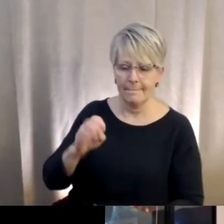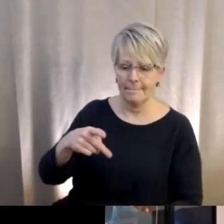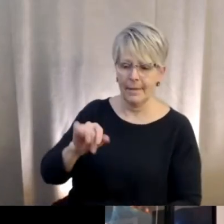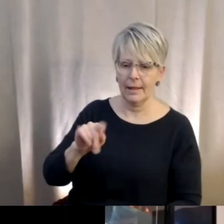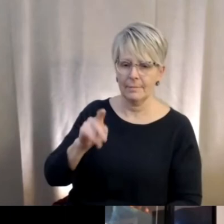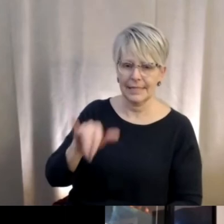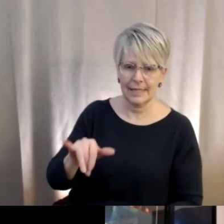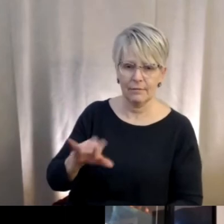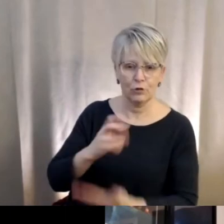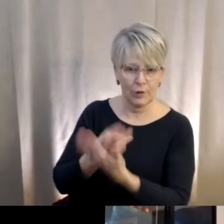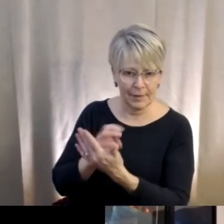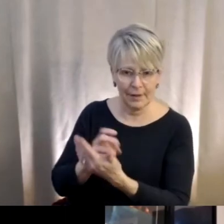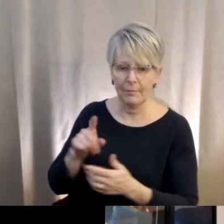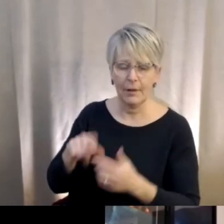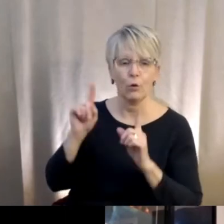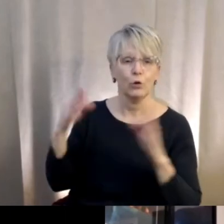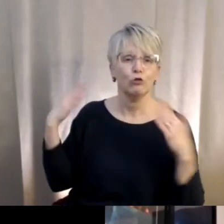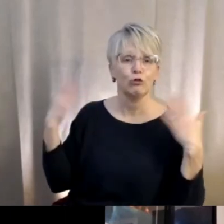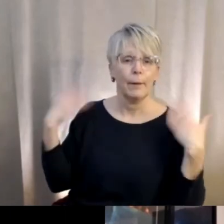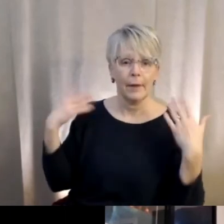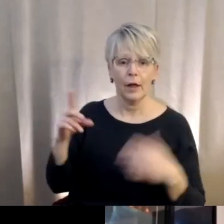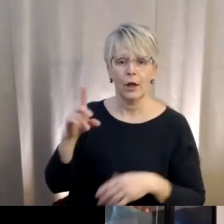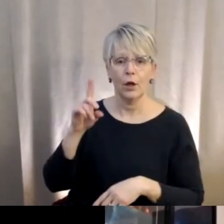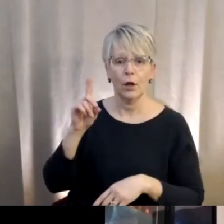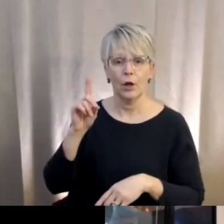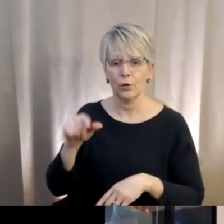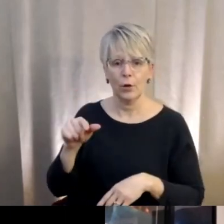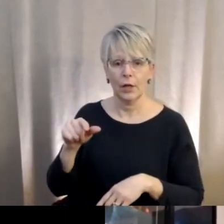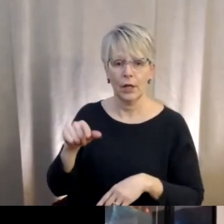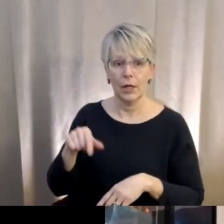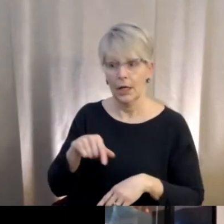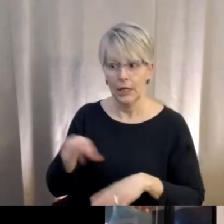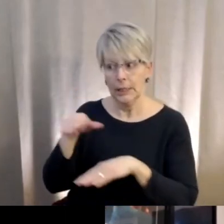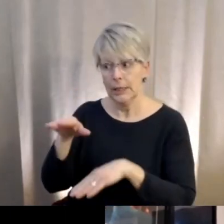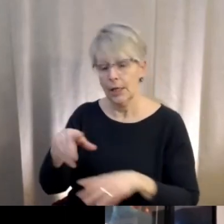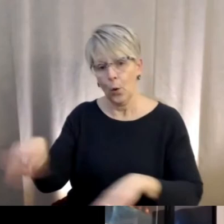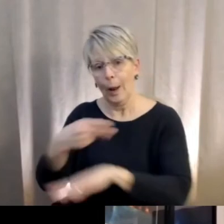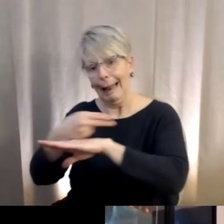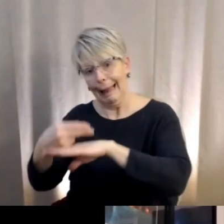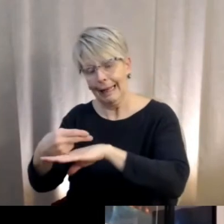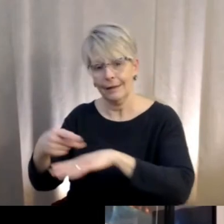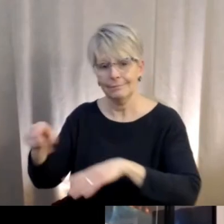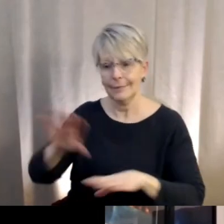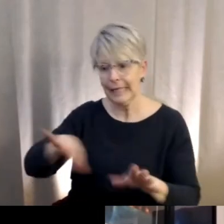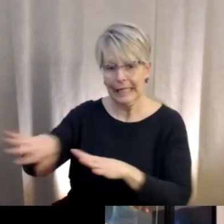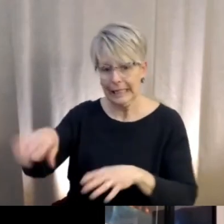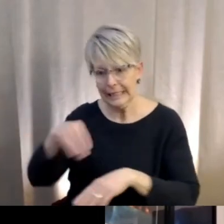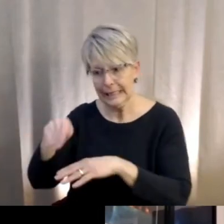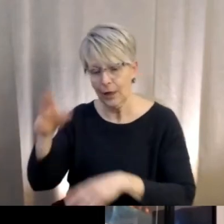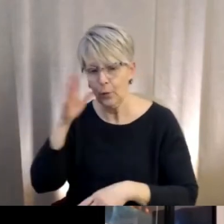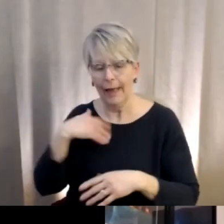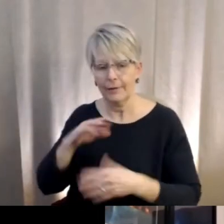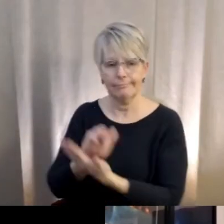where, you know, they're at the gym or something and the dog is petting them saying, go lie down because you're about to have